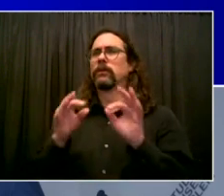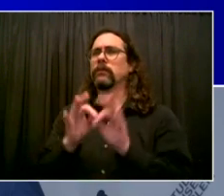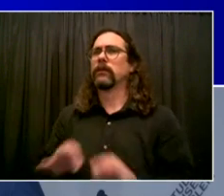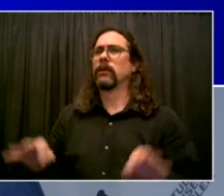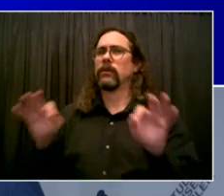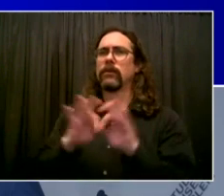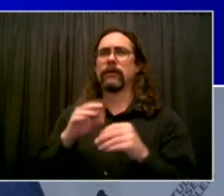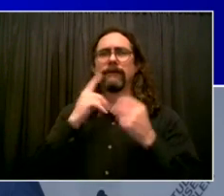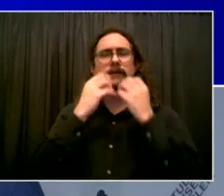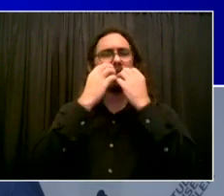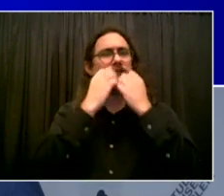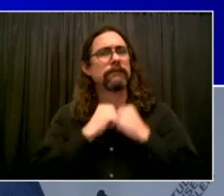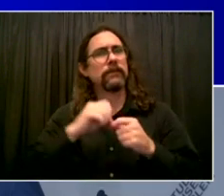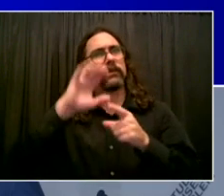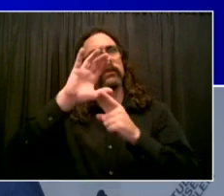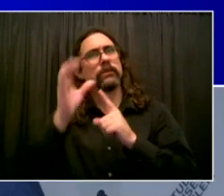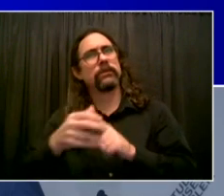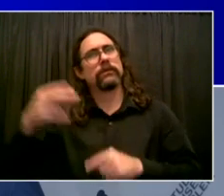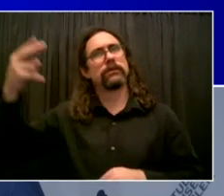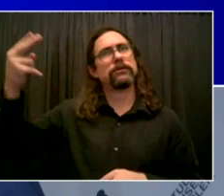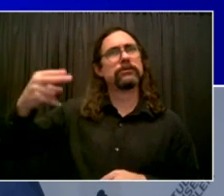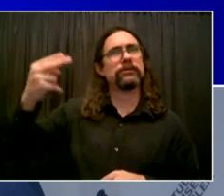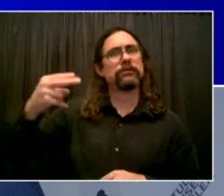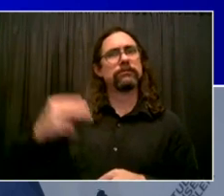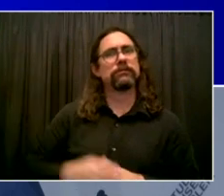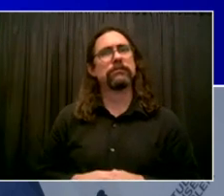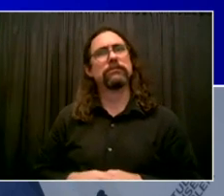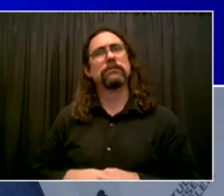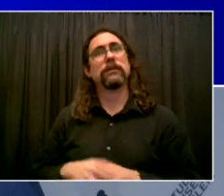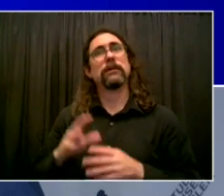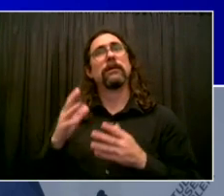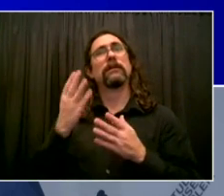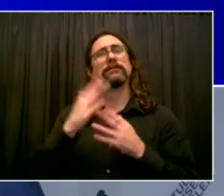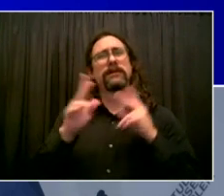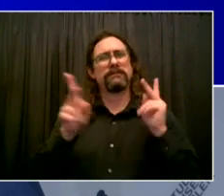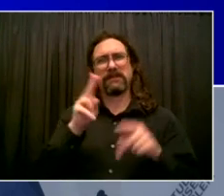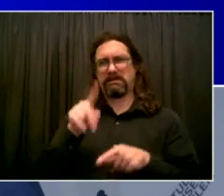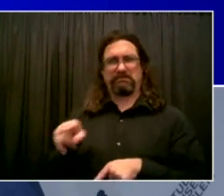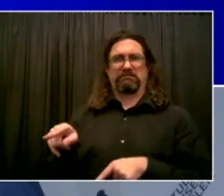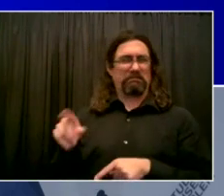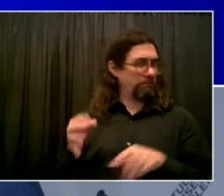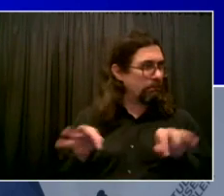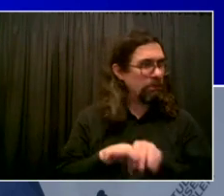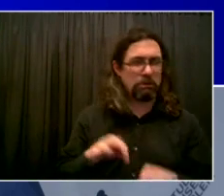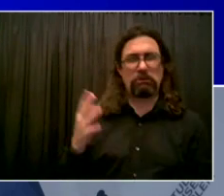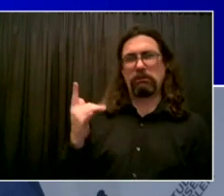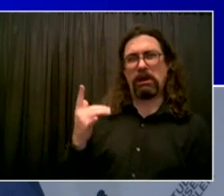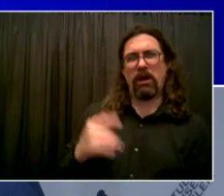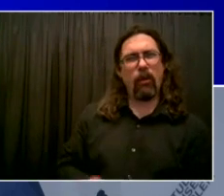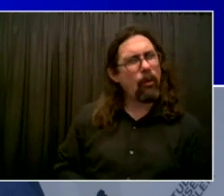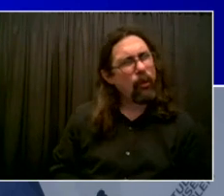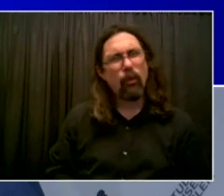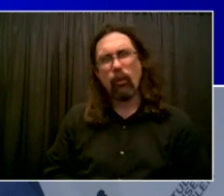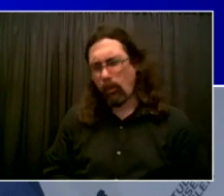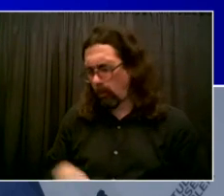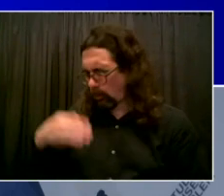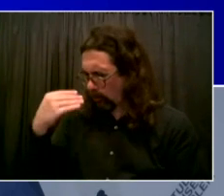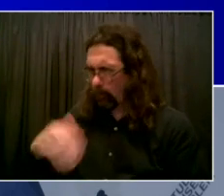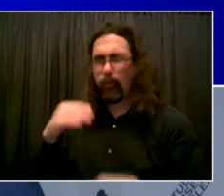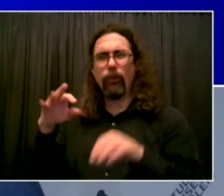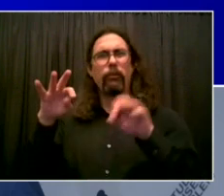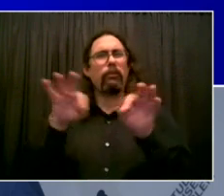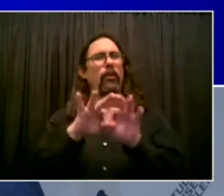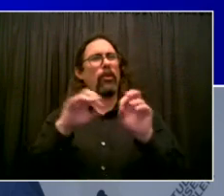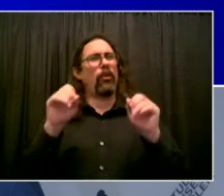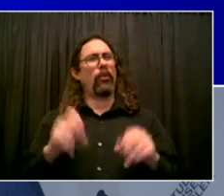all over the world. So, Studio Museum of Harlem, a jewel in the crown in New York City. The City of New York has